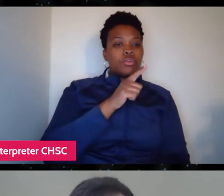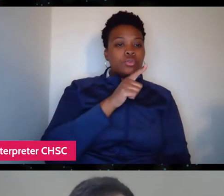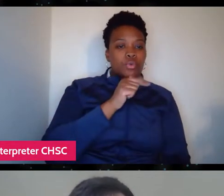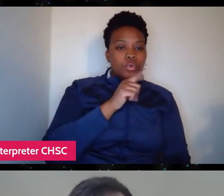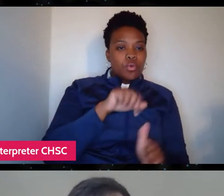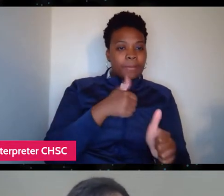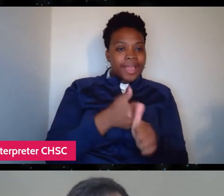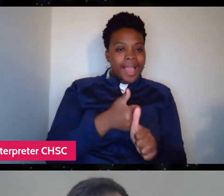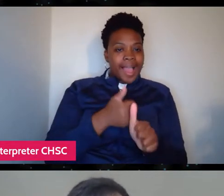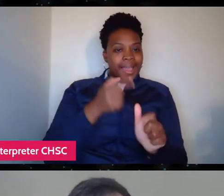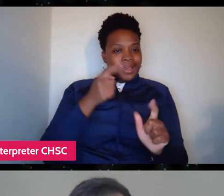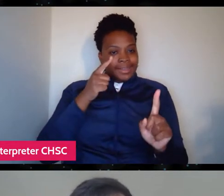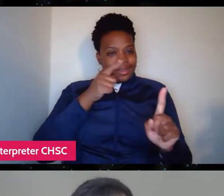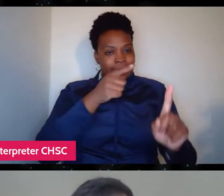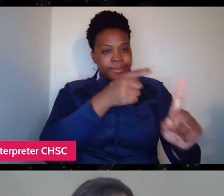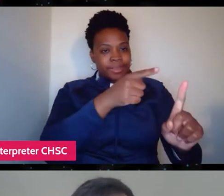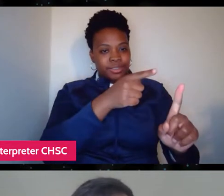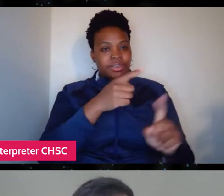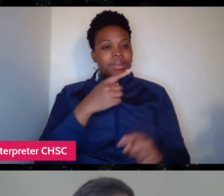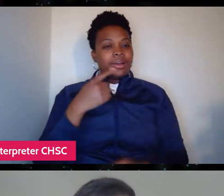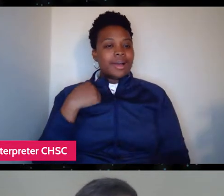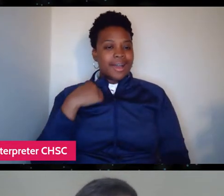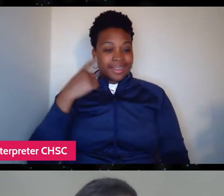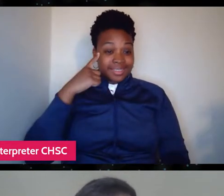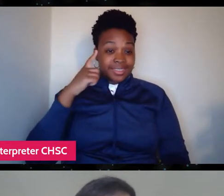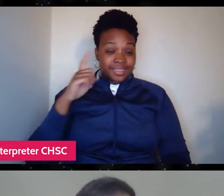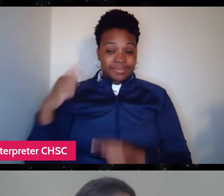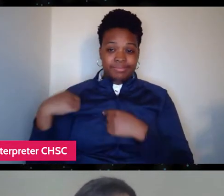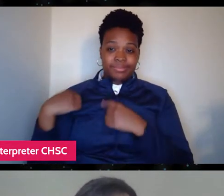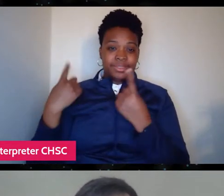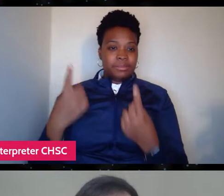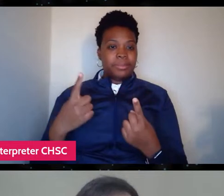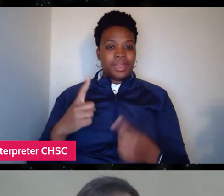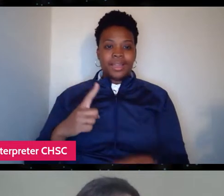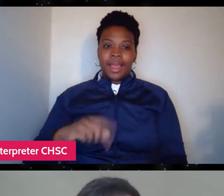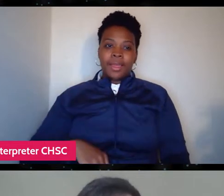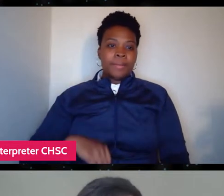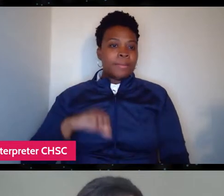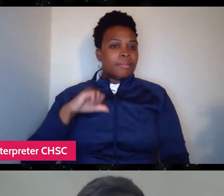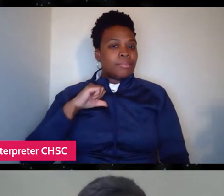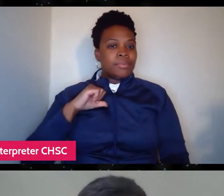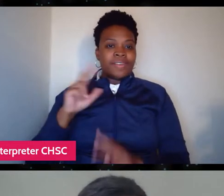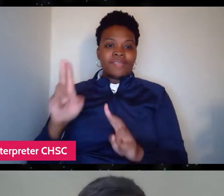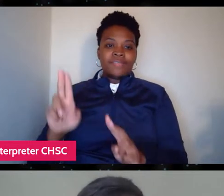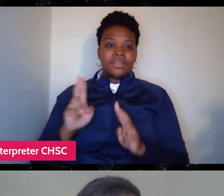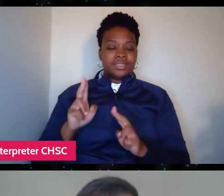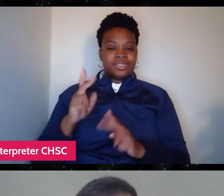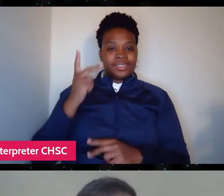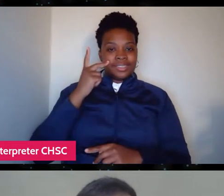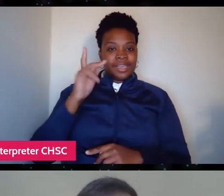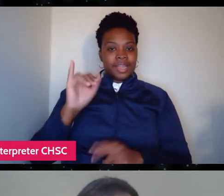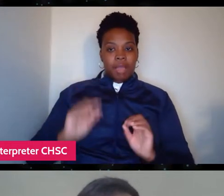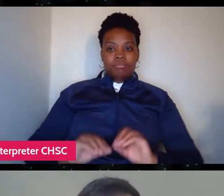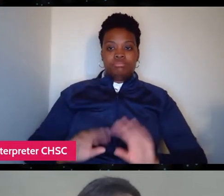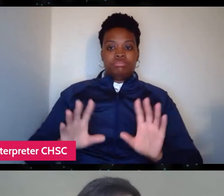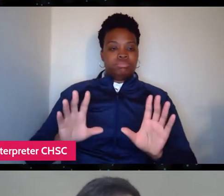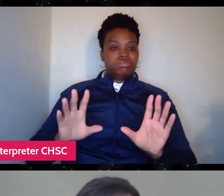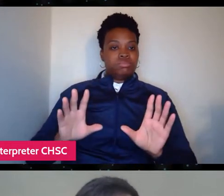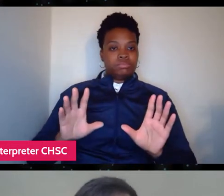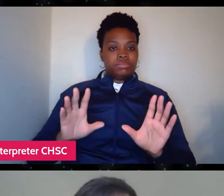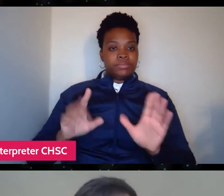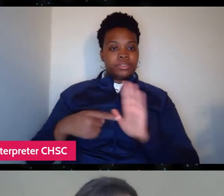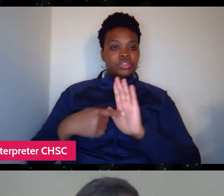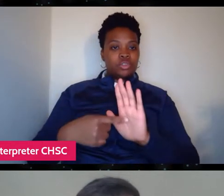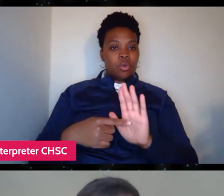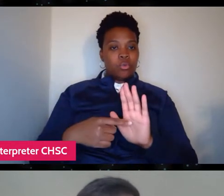the mission, I think it's been such a privilege to be able to see that reflected in the film and captured so beautifully by